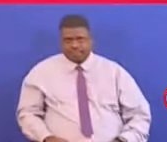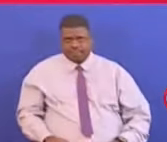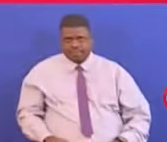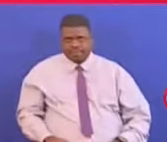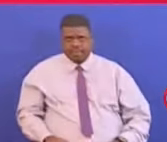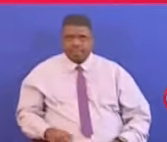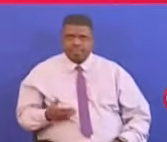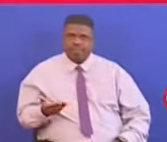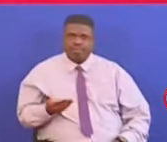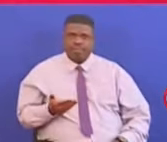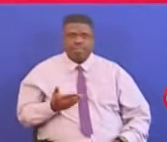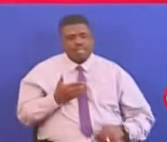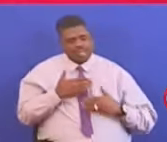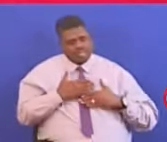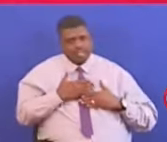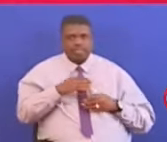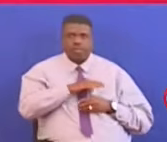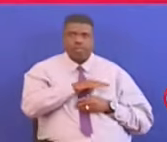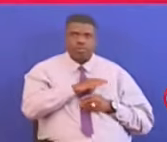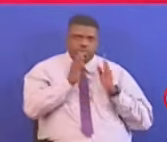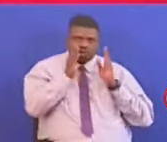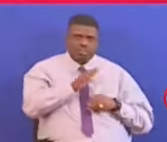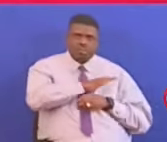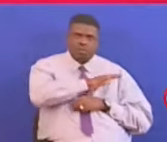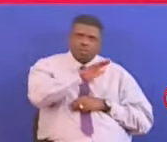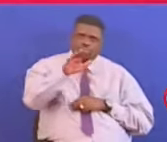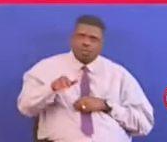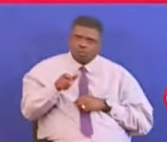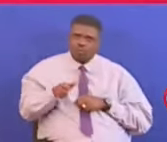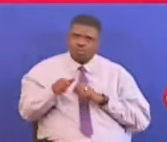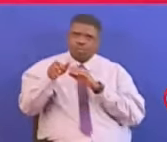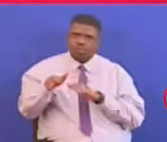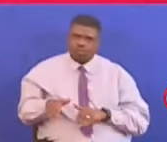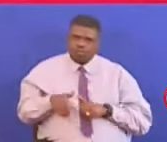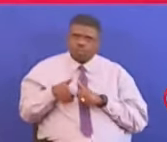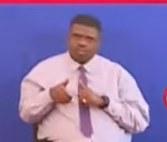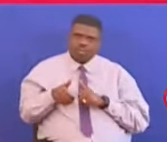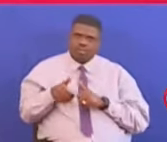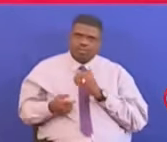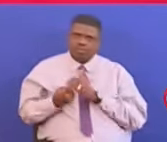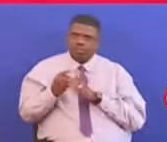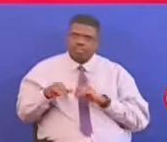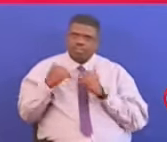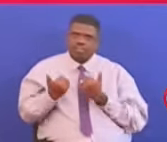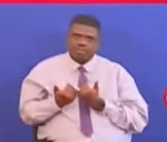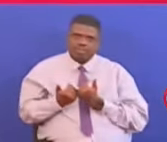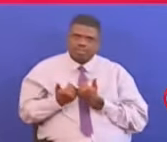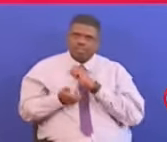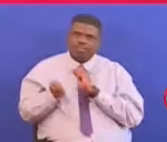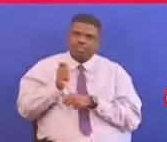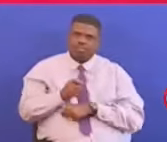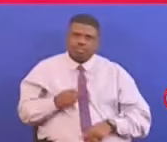I thank all the honorable members of parliament from Chama cha Mapinduzi who voted for